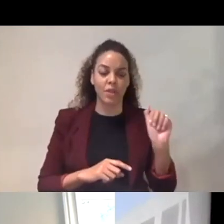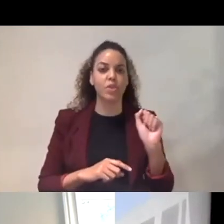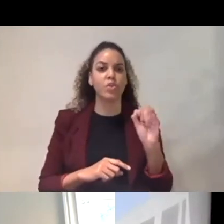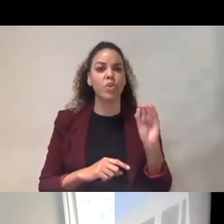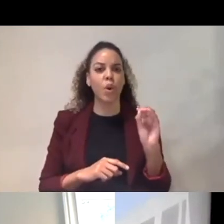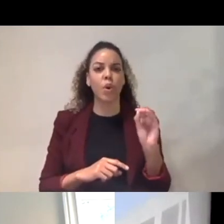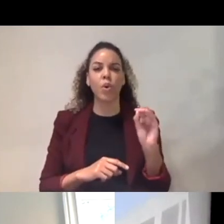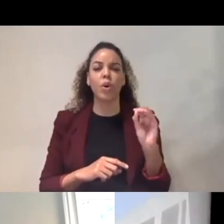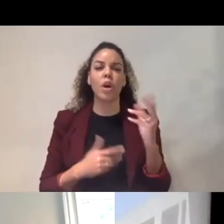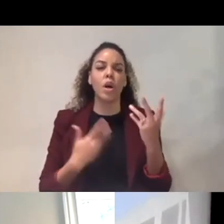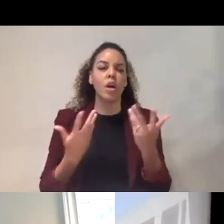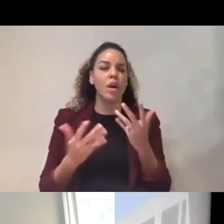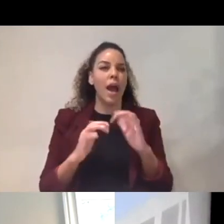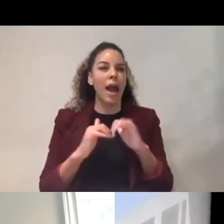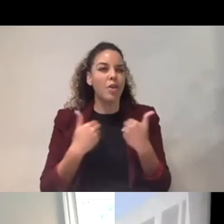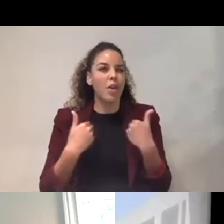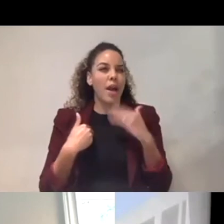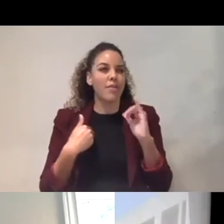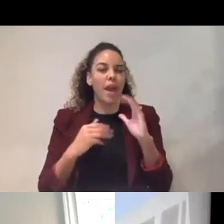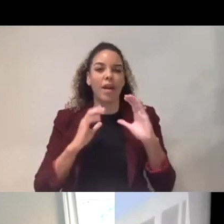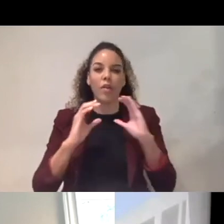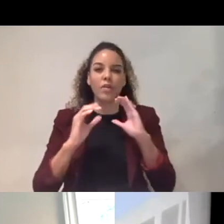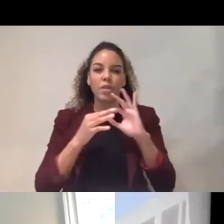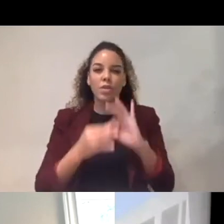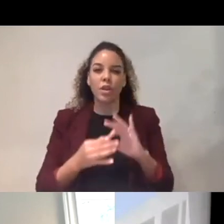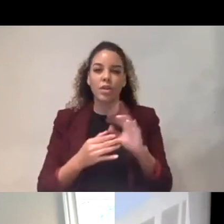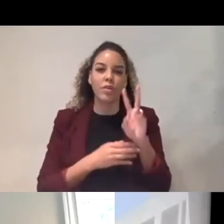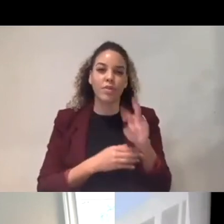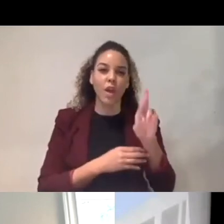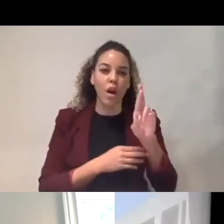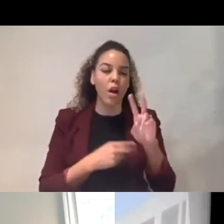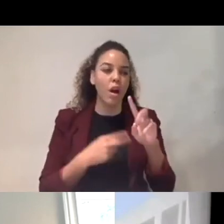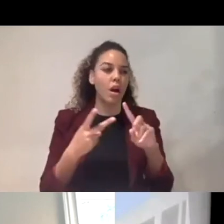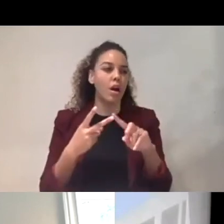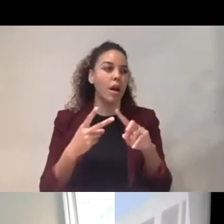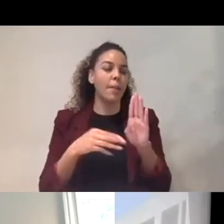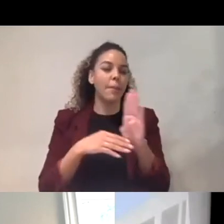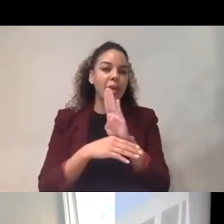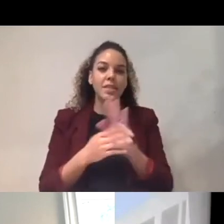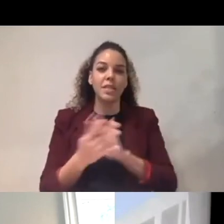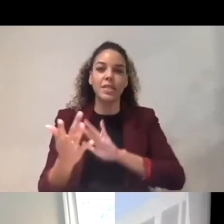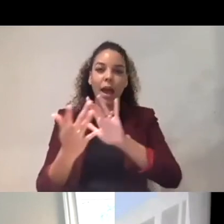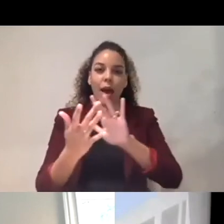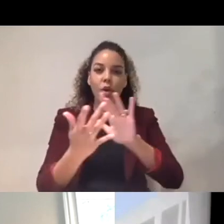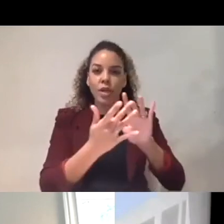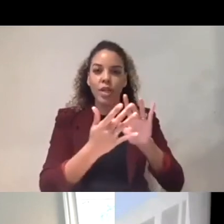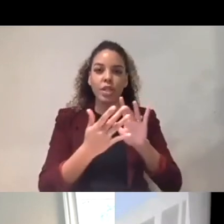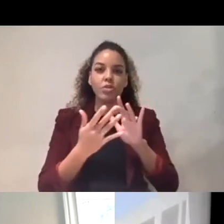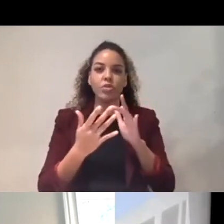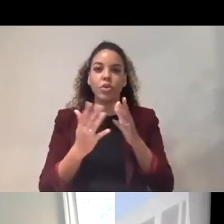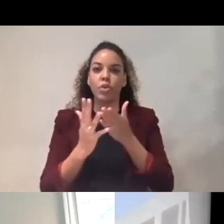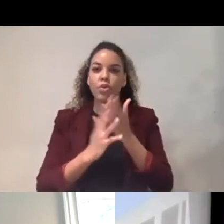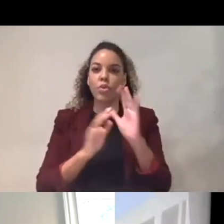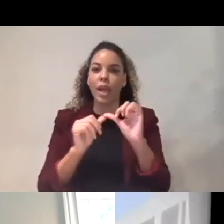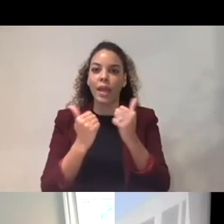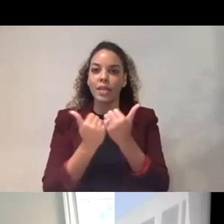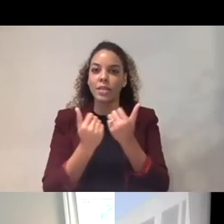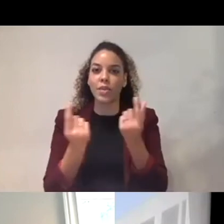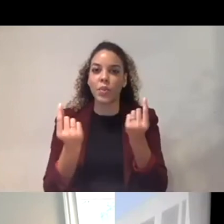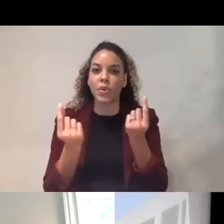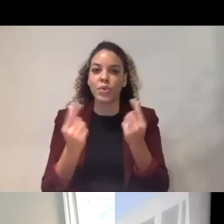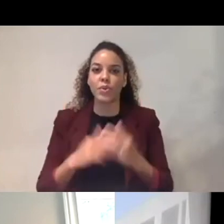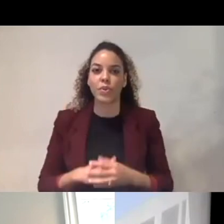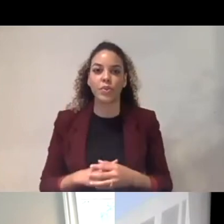conversation in the context of VR and particularly around, say, business outreach work that you do through your agencies? Mm-hmm.